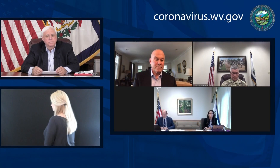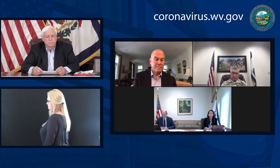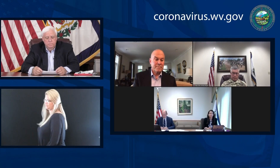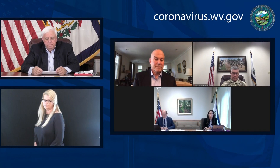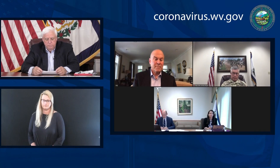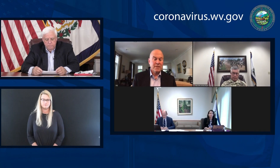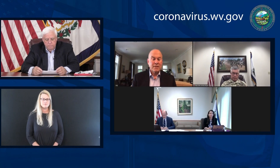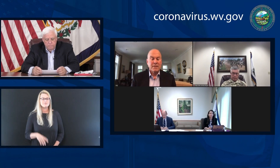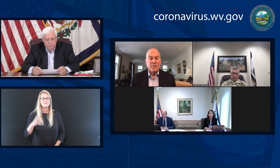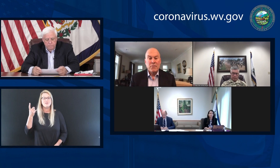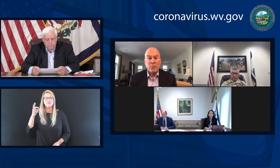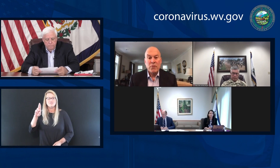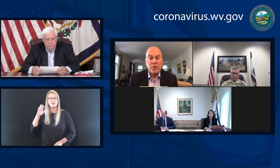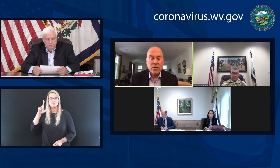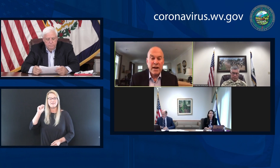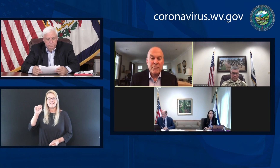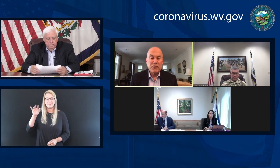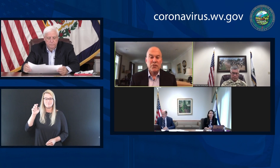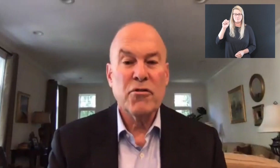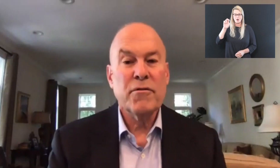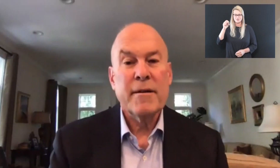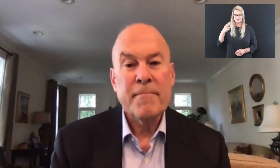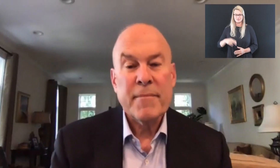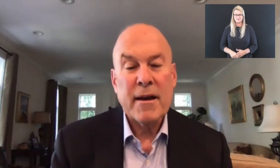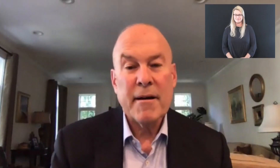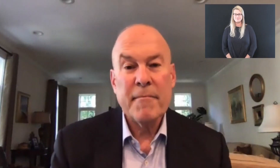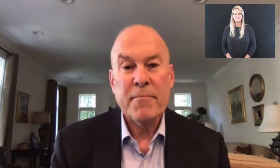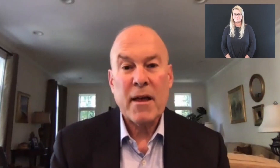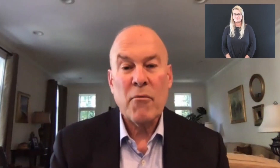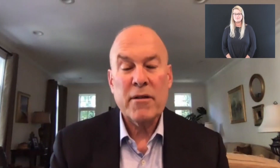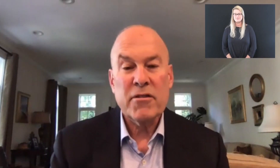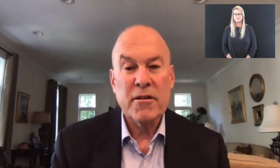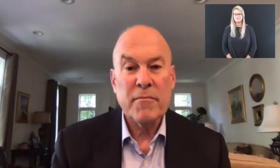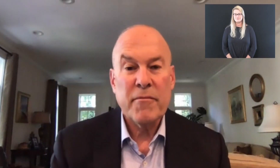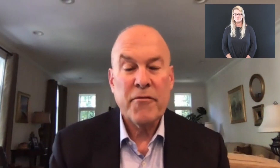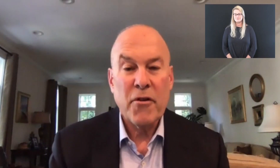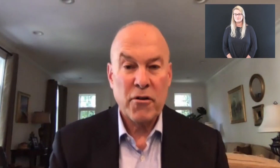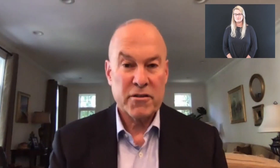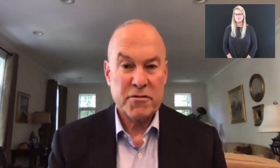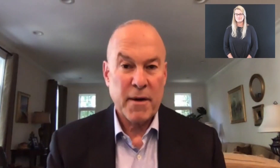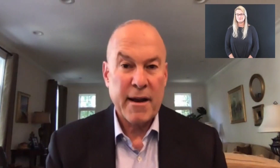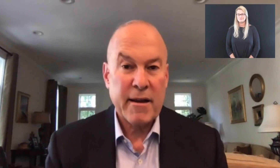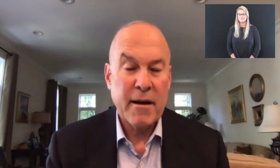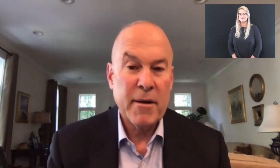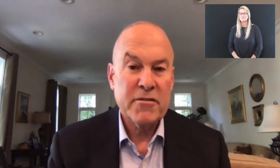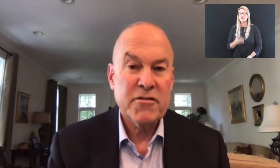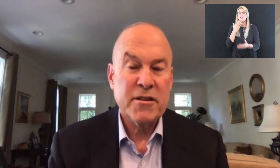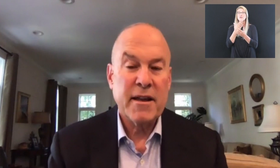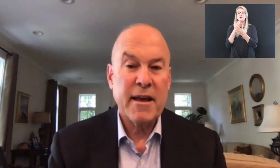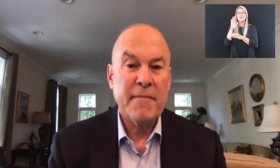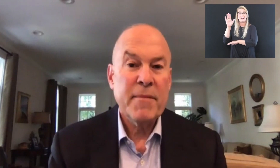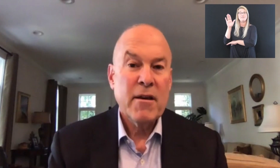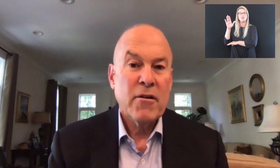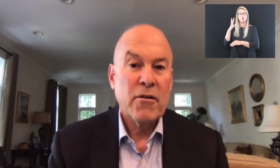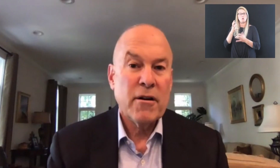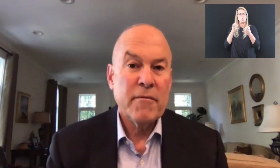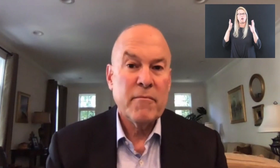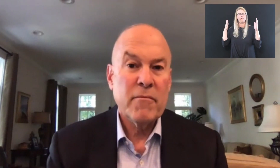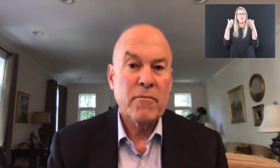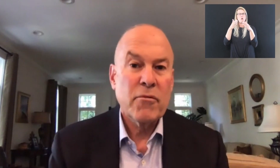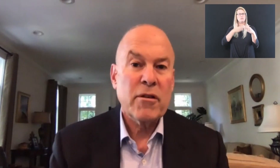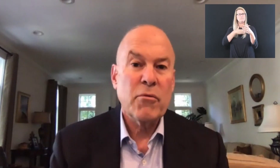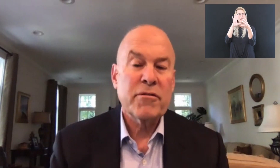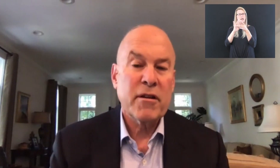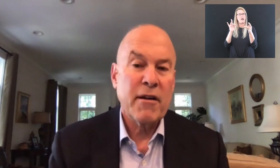czar. Well, good afternoon. I want to focus my comments today